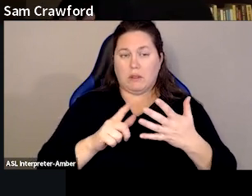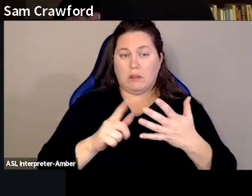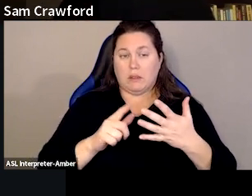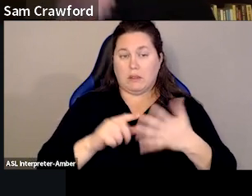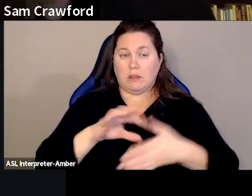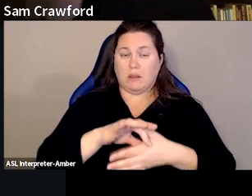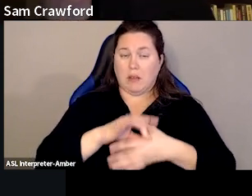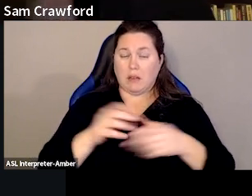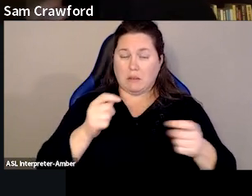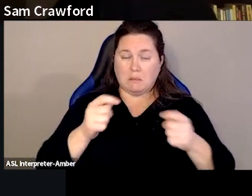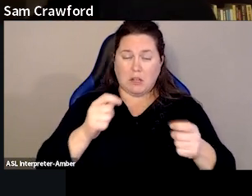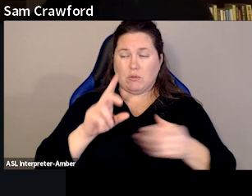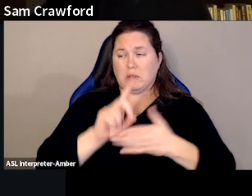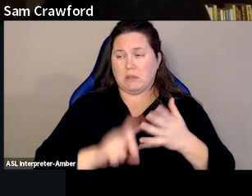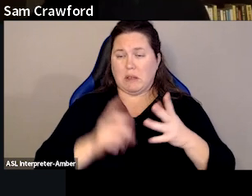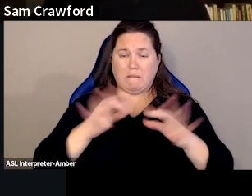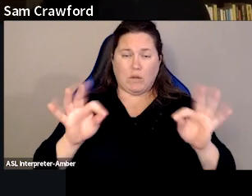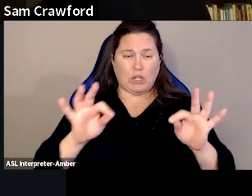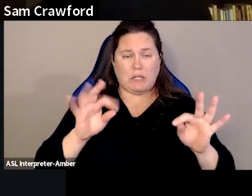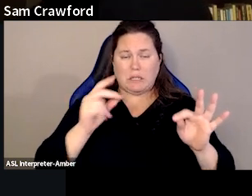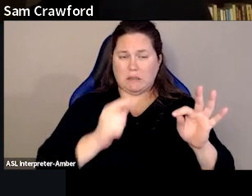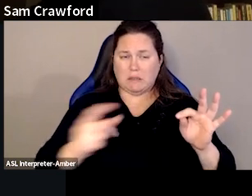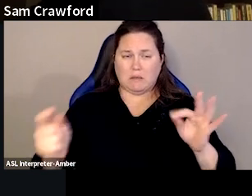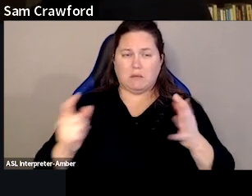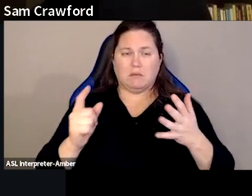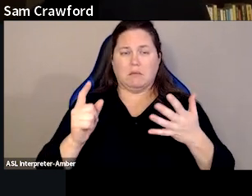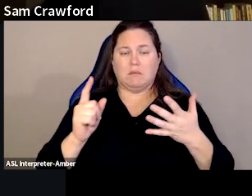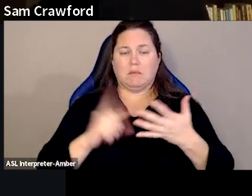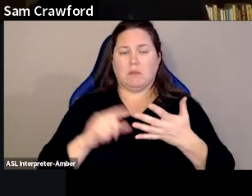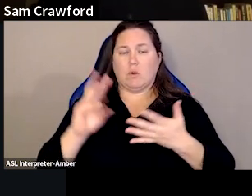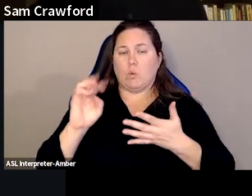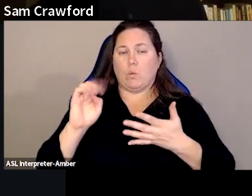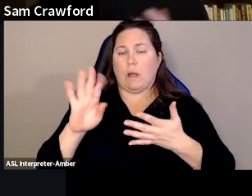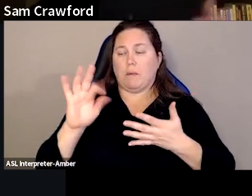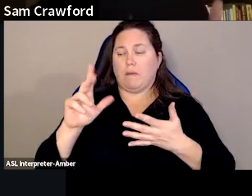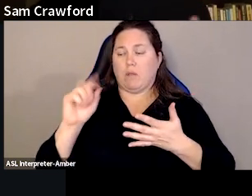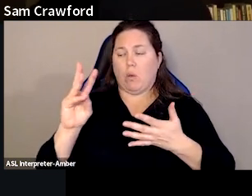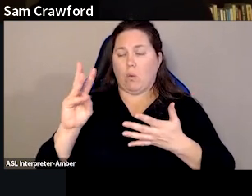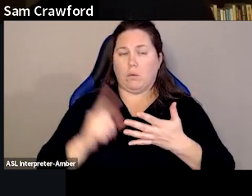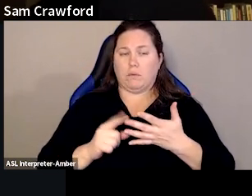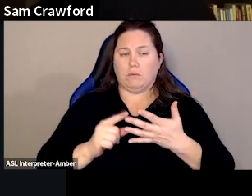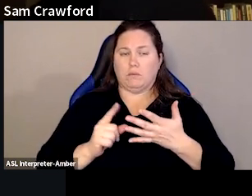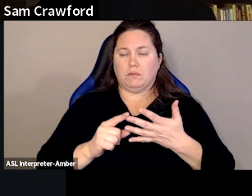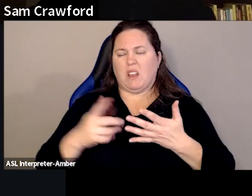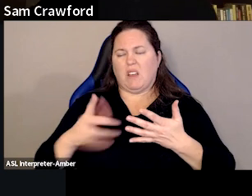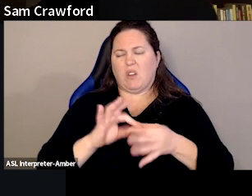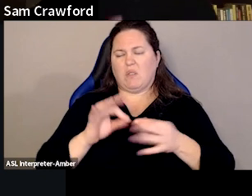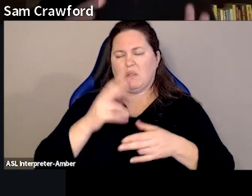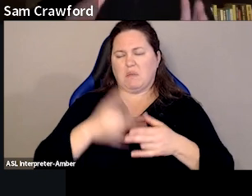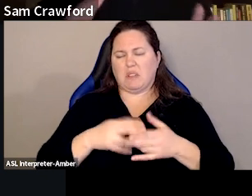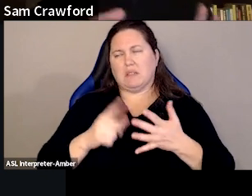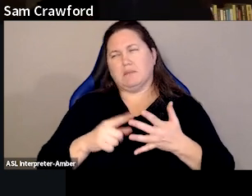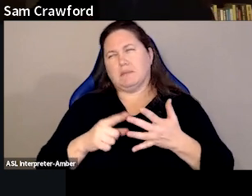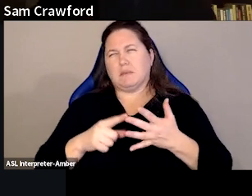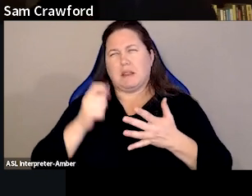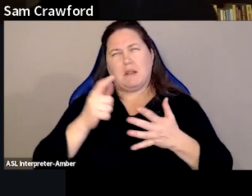of design freedom right out of the box. Then we've got Webflow, which I've discussed before, is probably geared